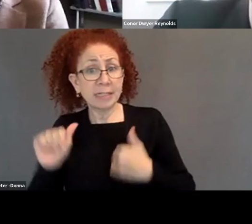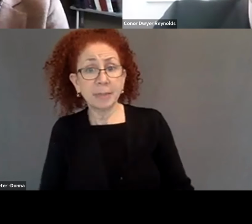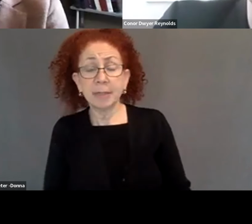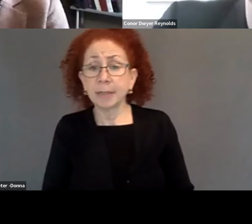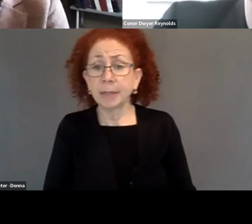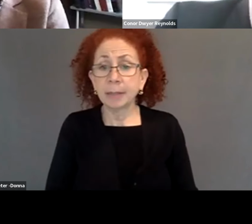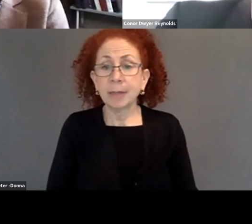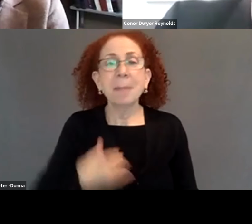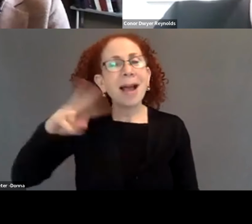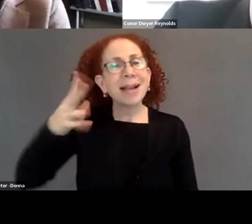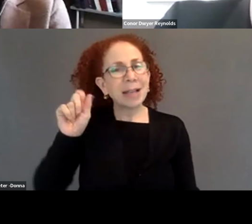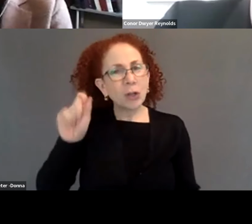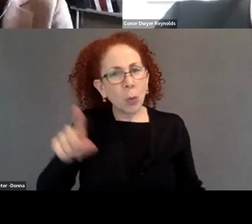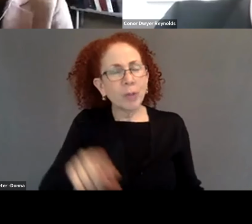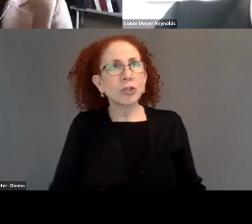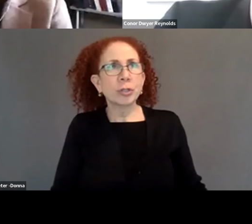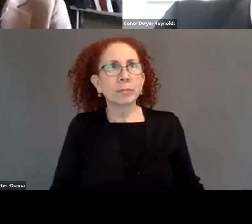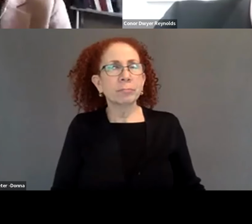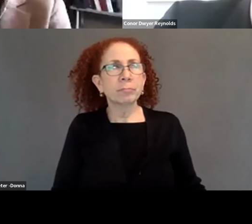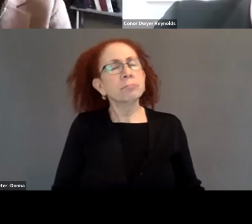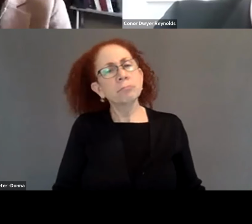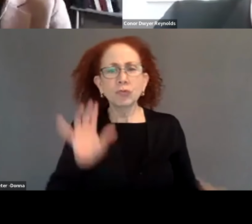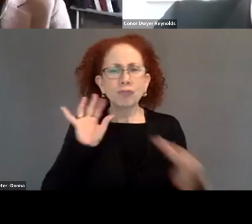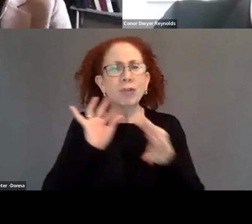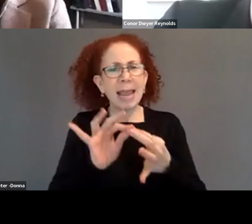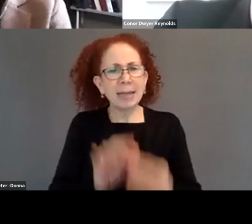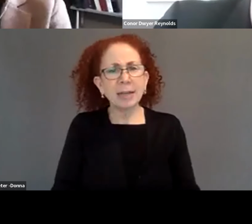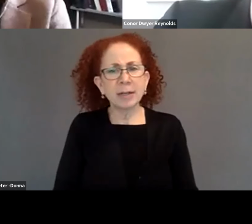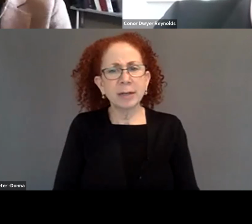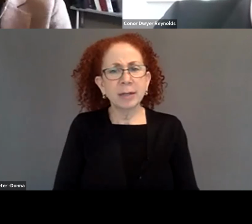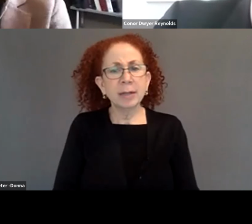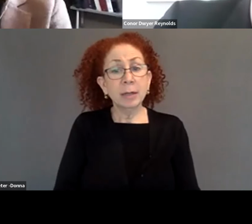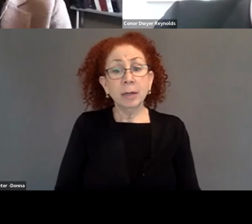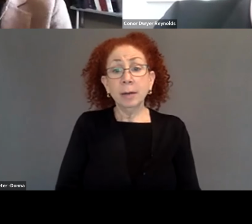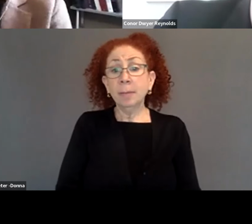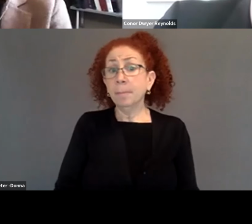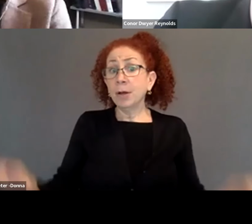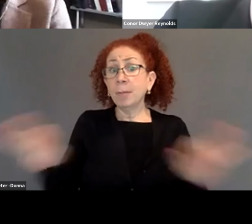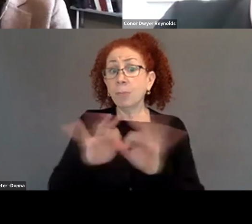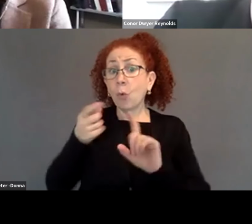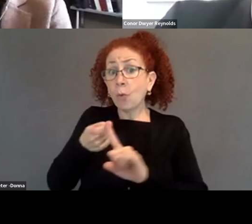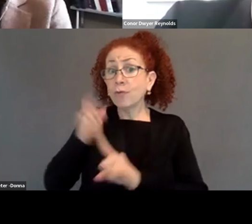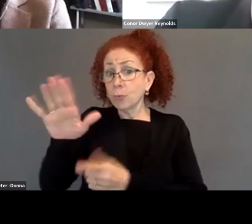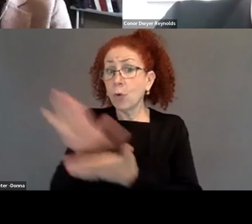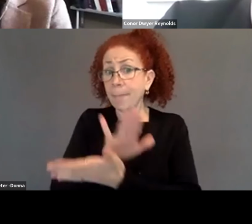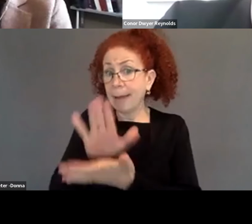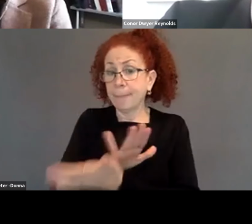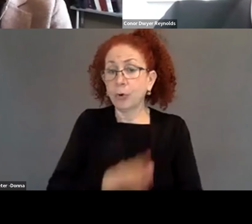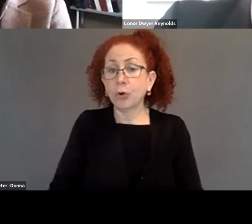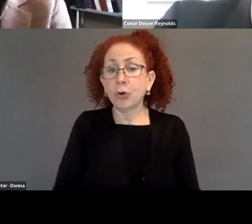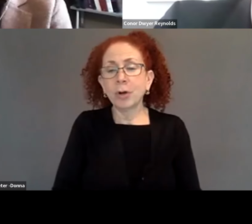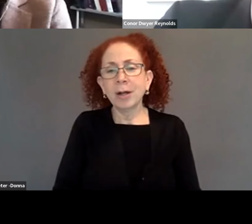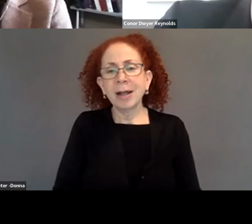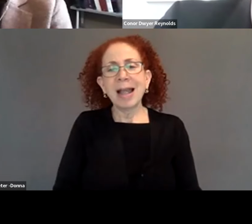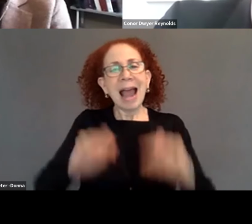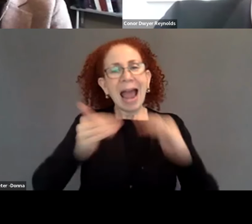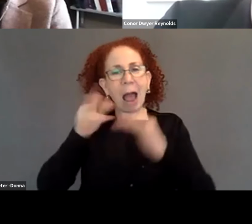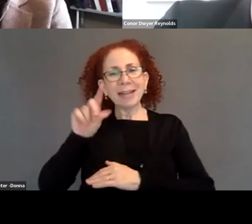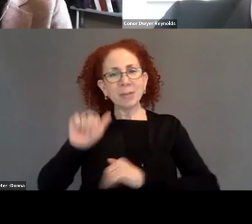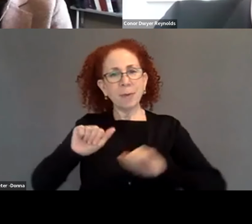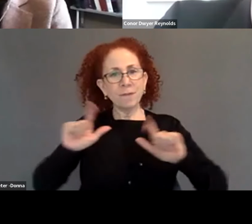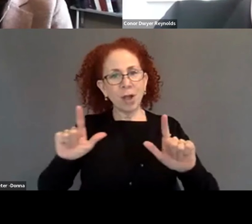My second question is somewhat related and tied to an important point you make in your paper about how the disability frame can